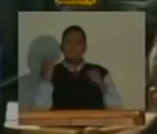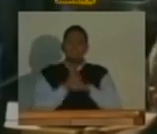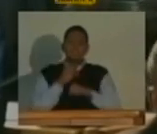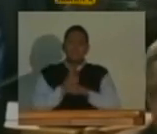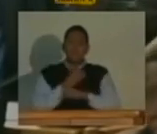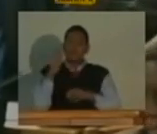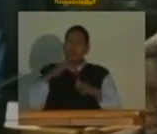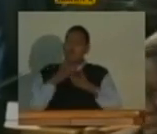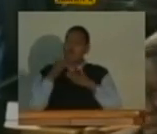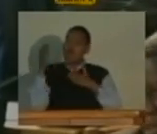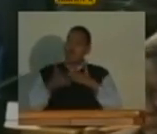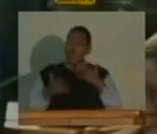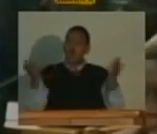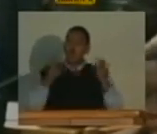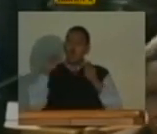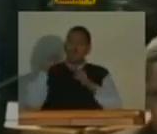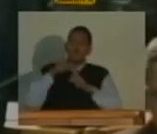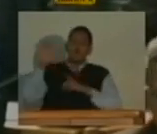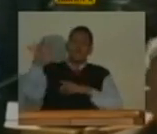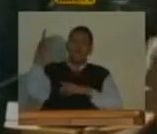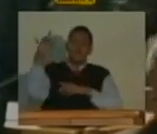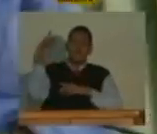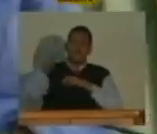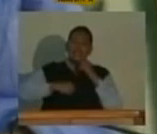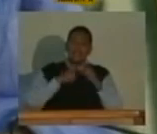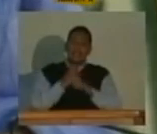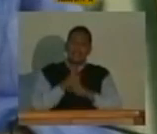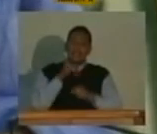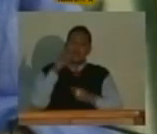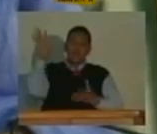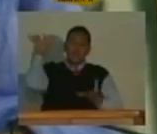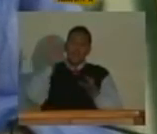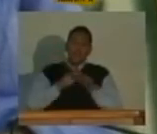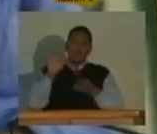am responding to the thing.